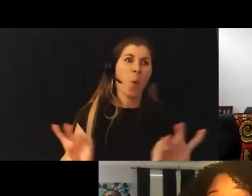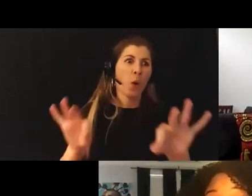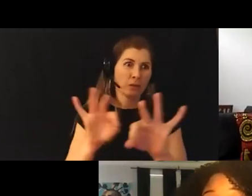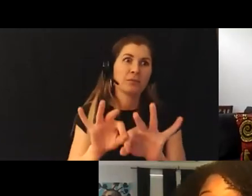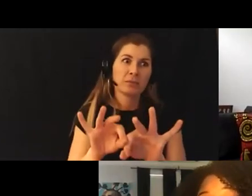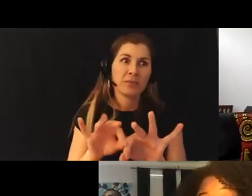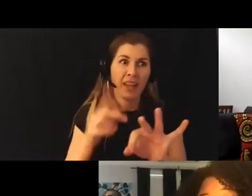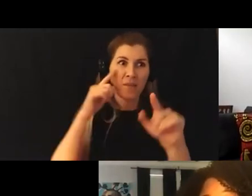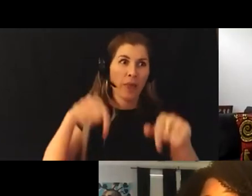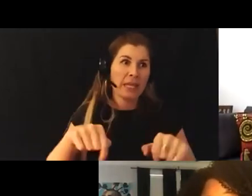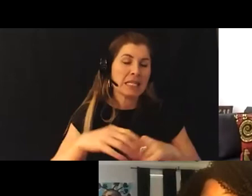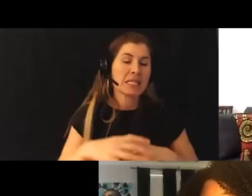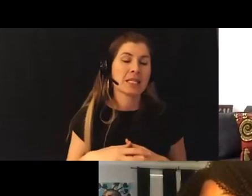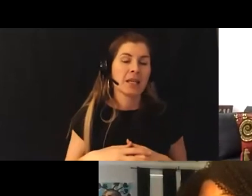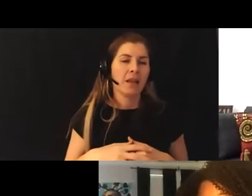in response to